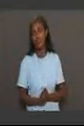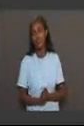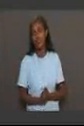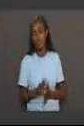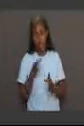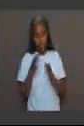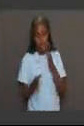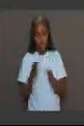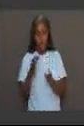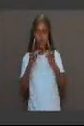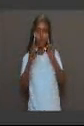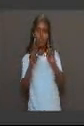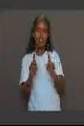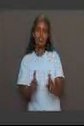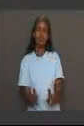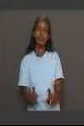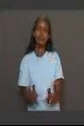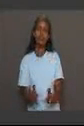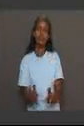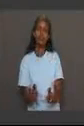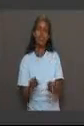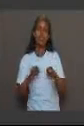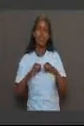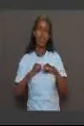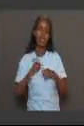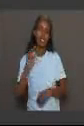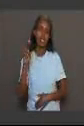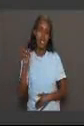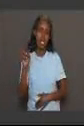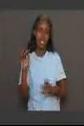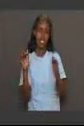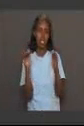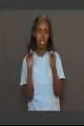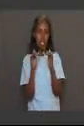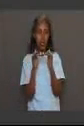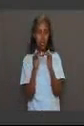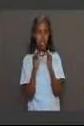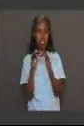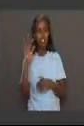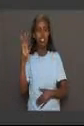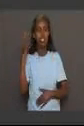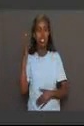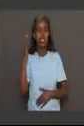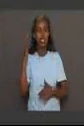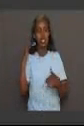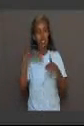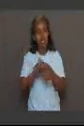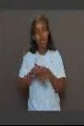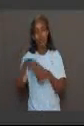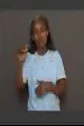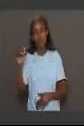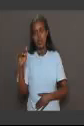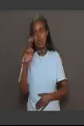If an experiment has n equally likely outcomes, and